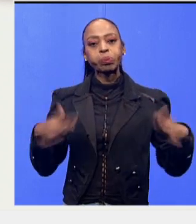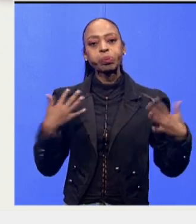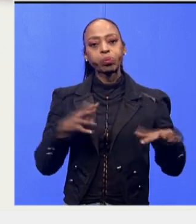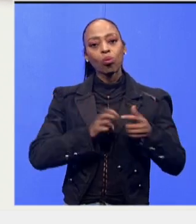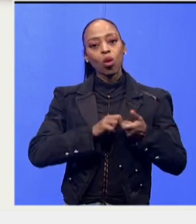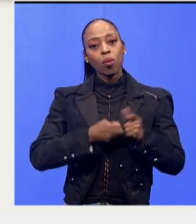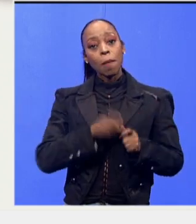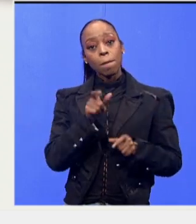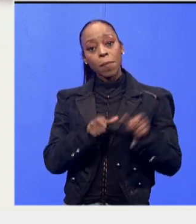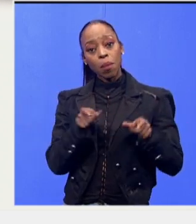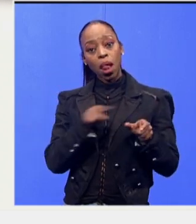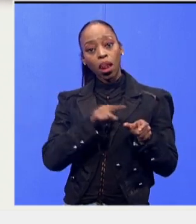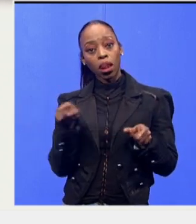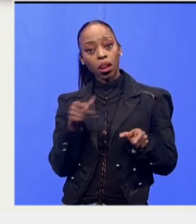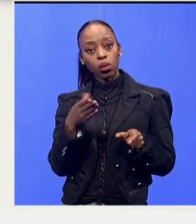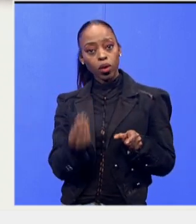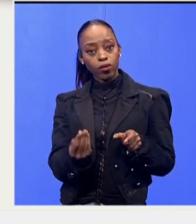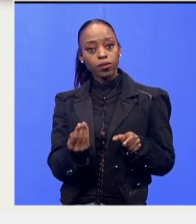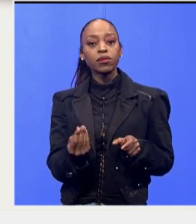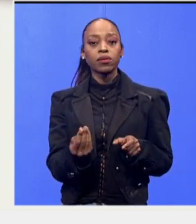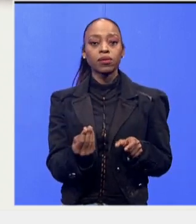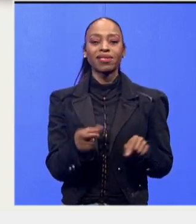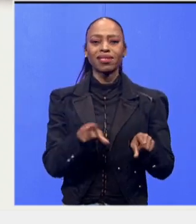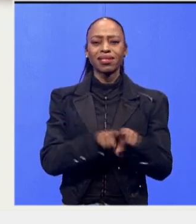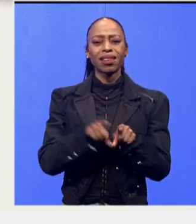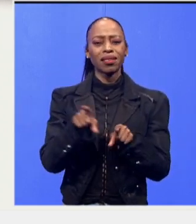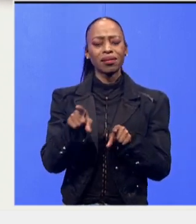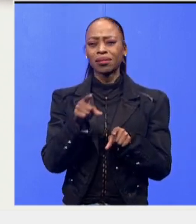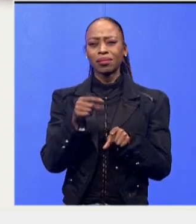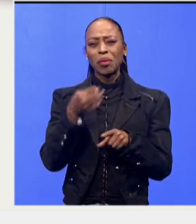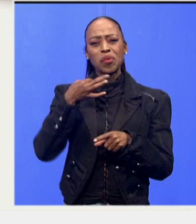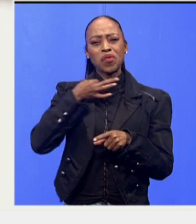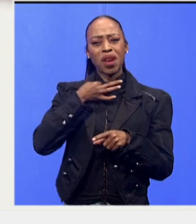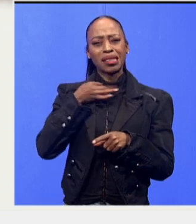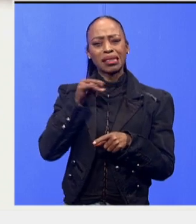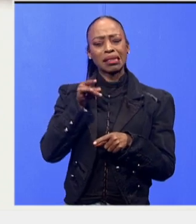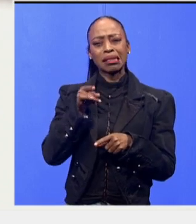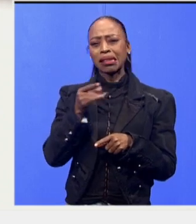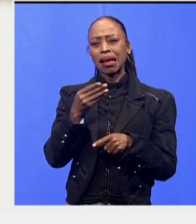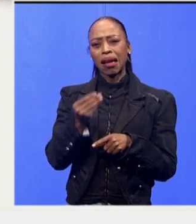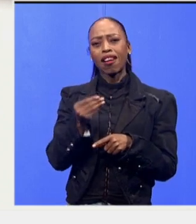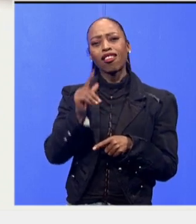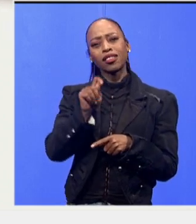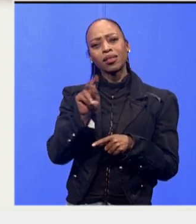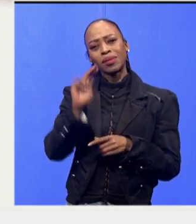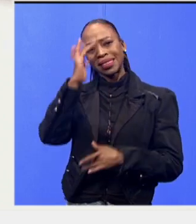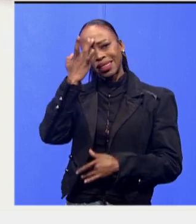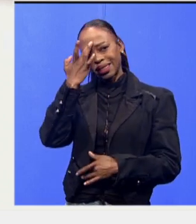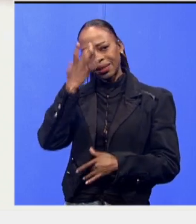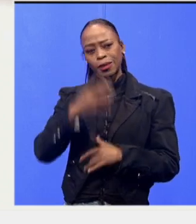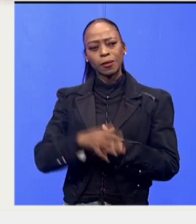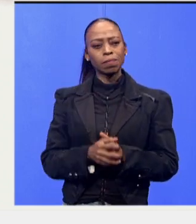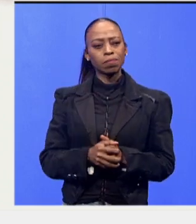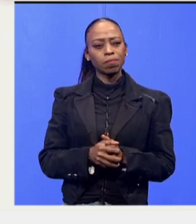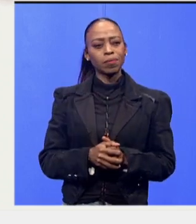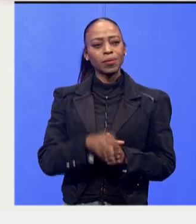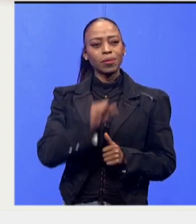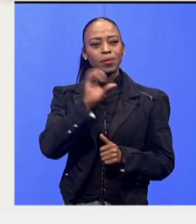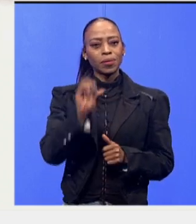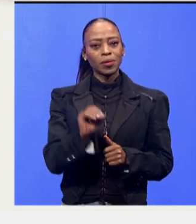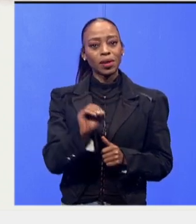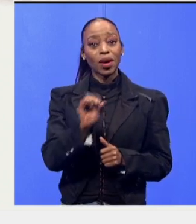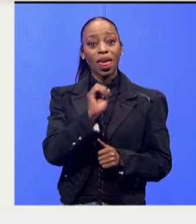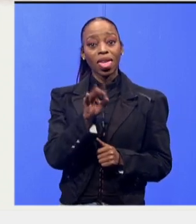with HIV have a heightened risk of TB disease. If you do not